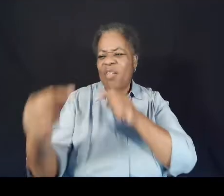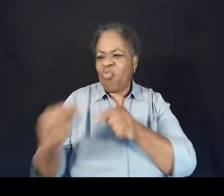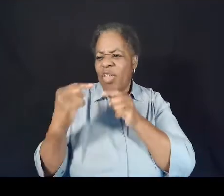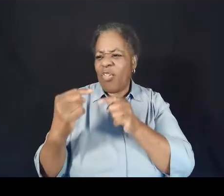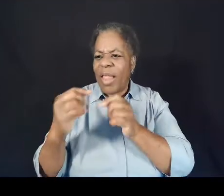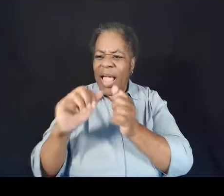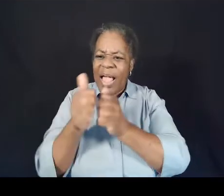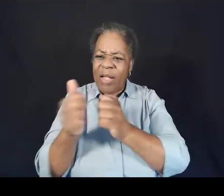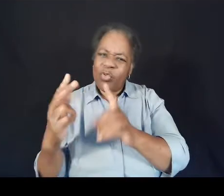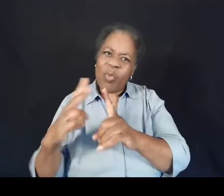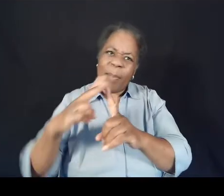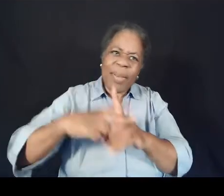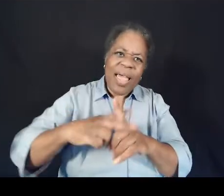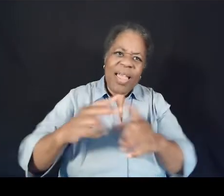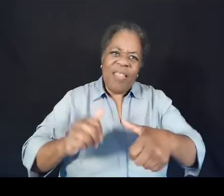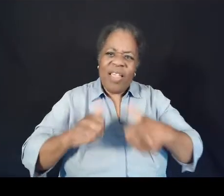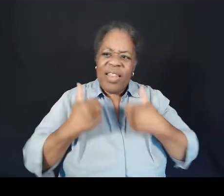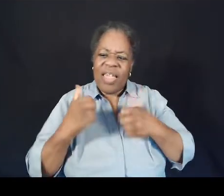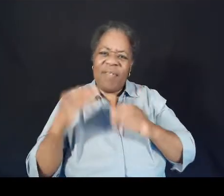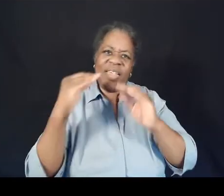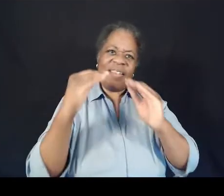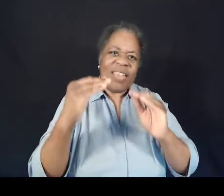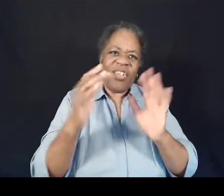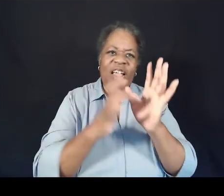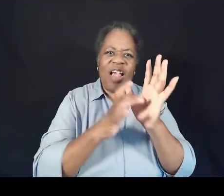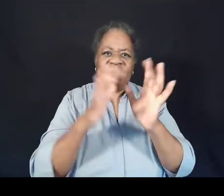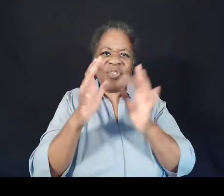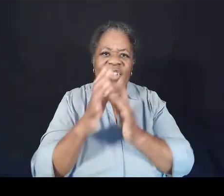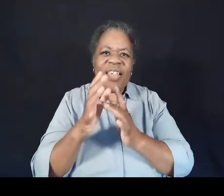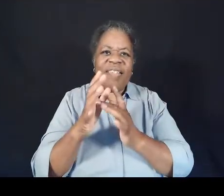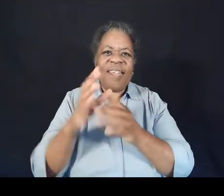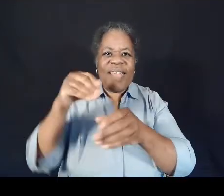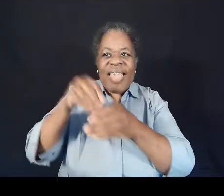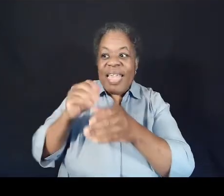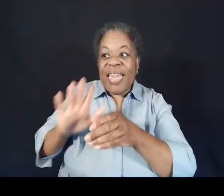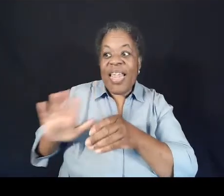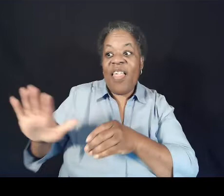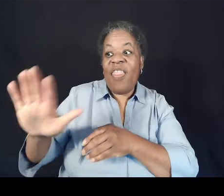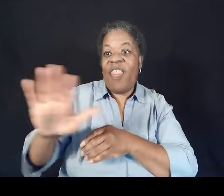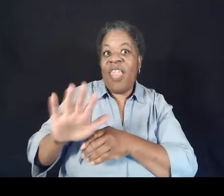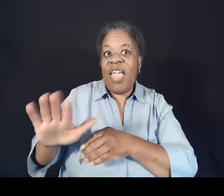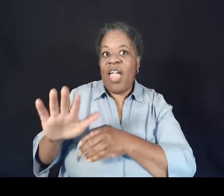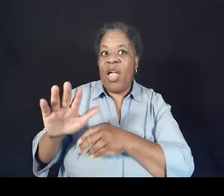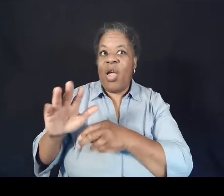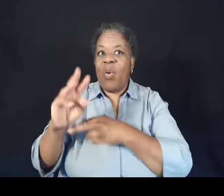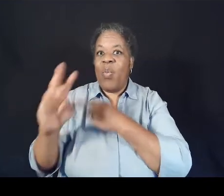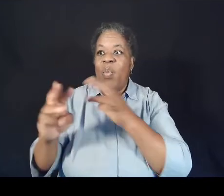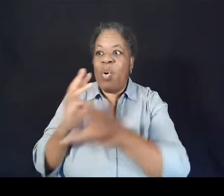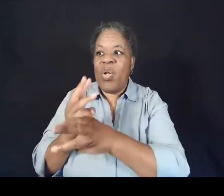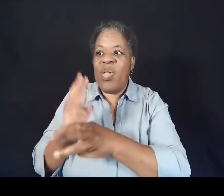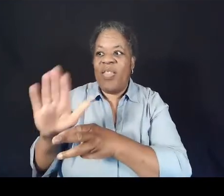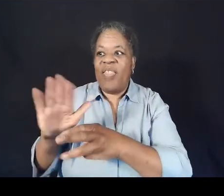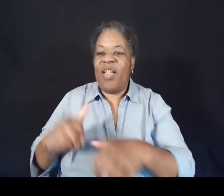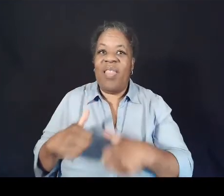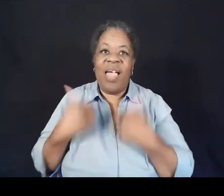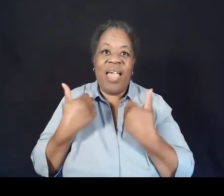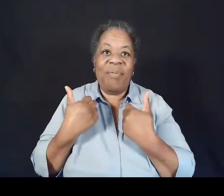the life and teachings of Jesus in the concrete landscape of their own lives.